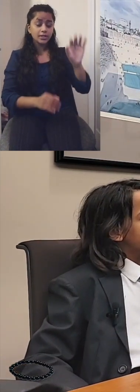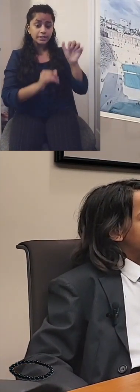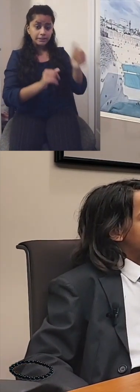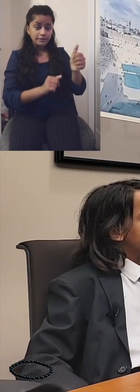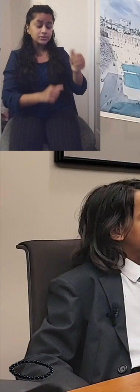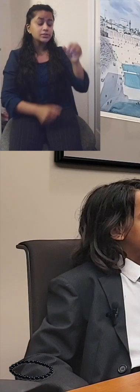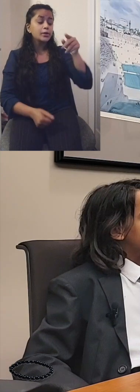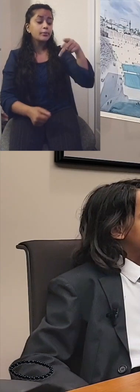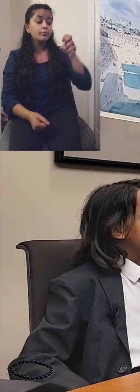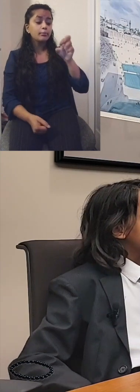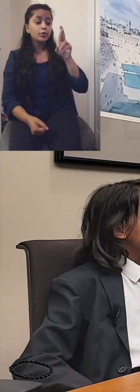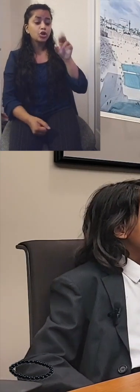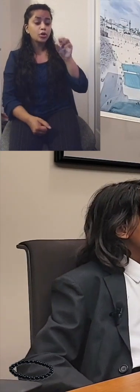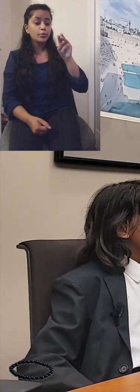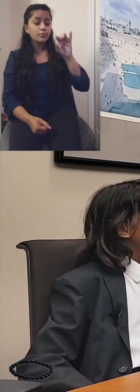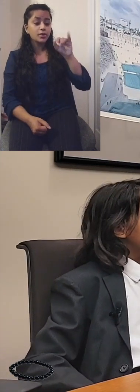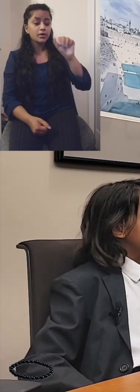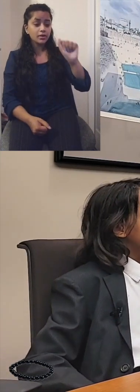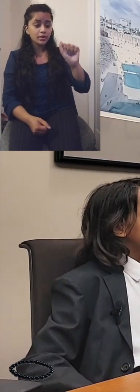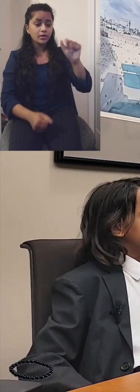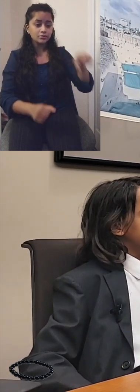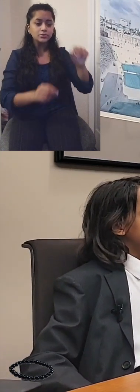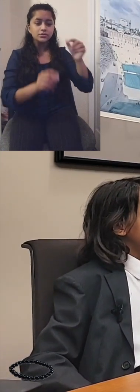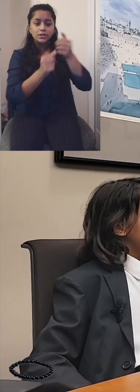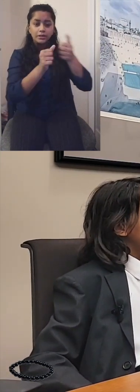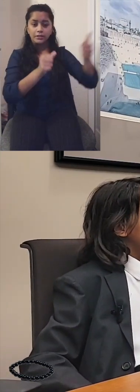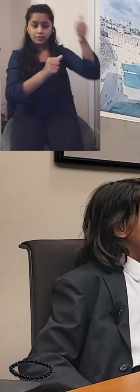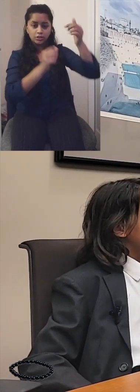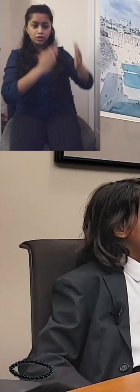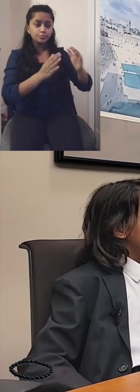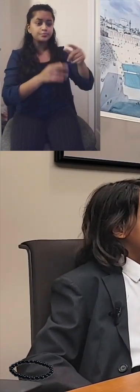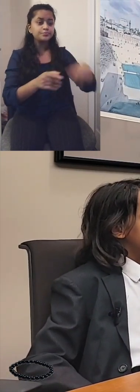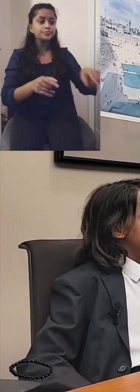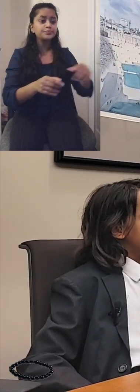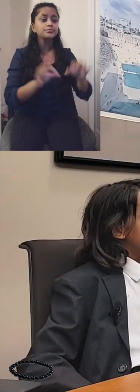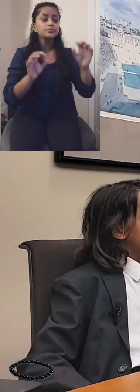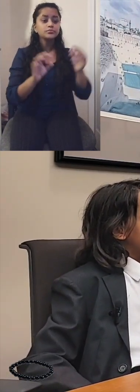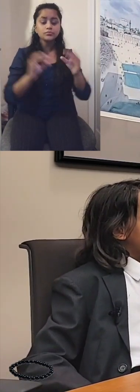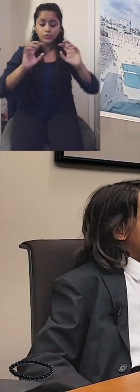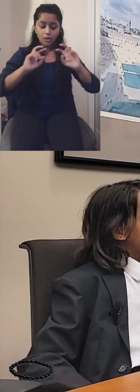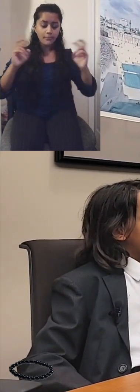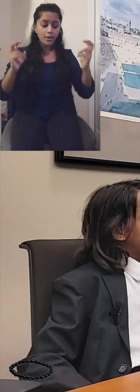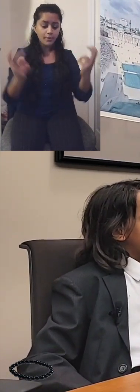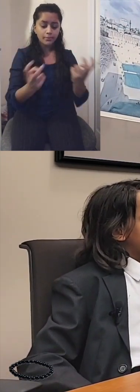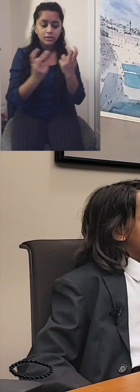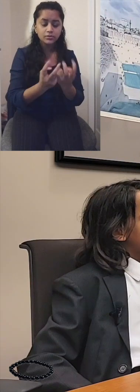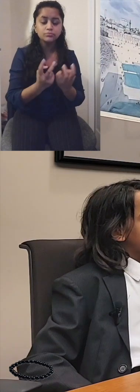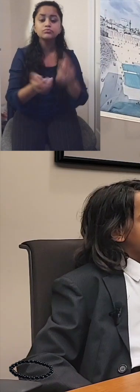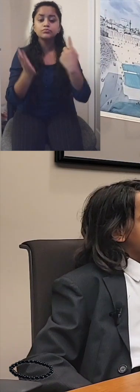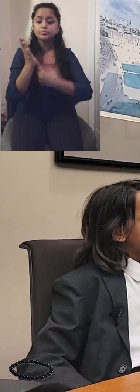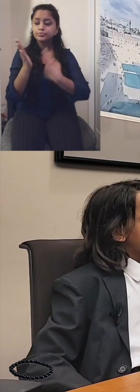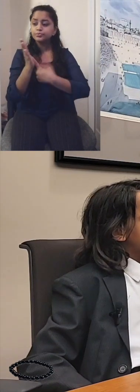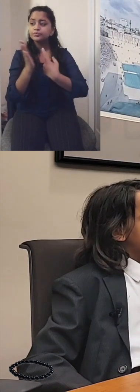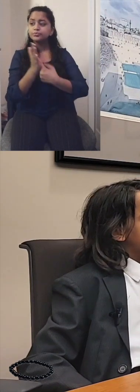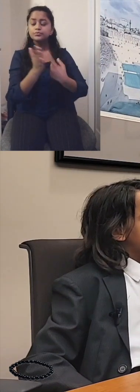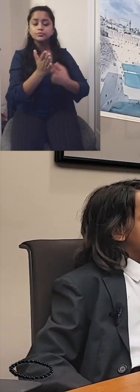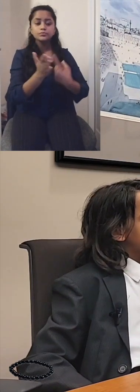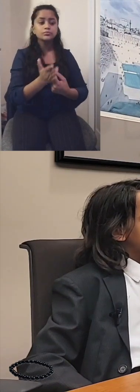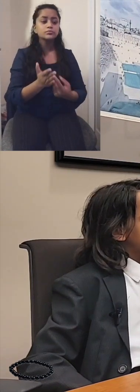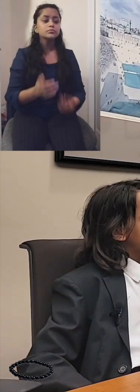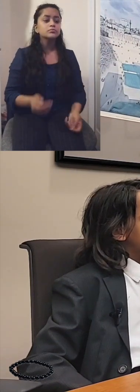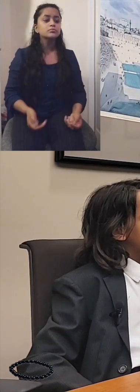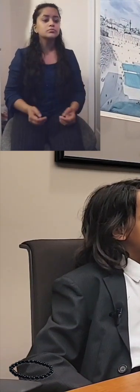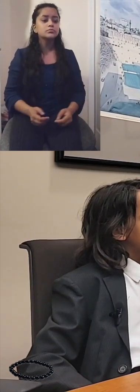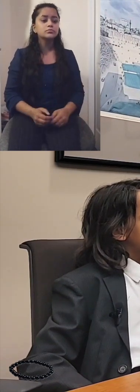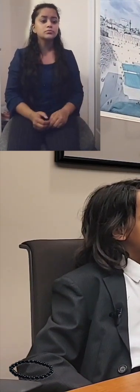the 7 other ministers who are responsible for different bits of business. So we sit around a table. We also have